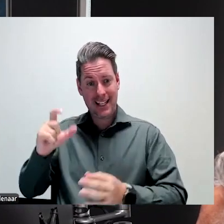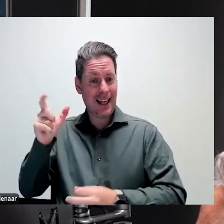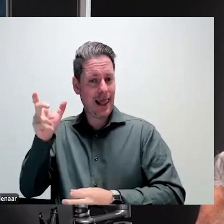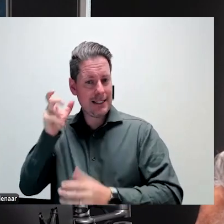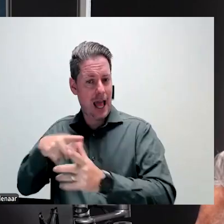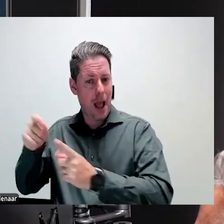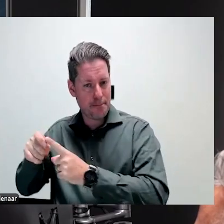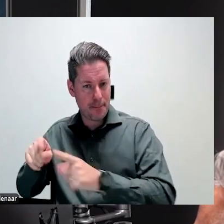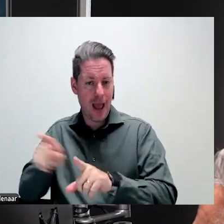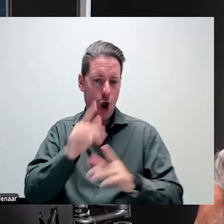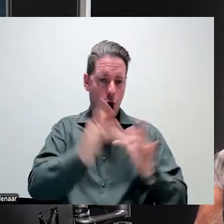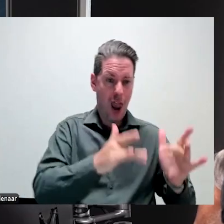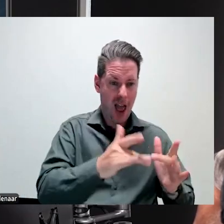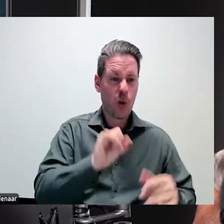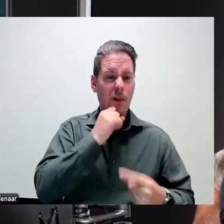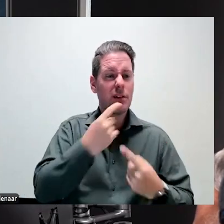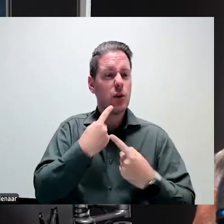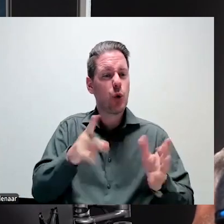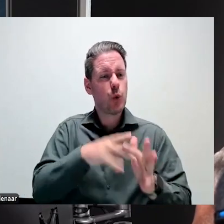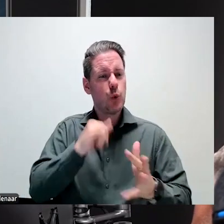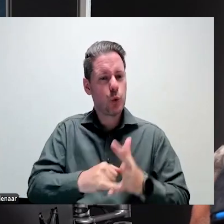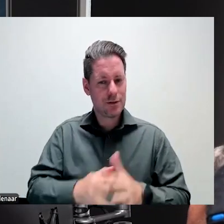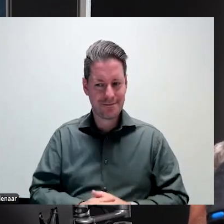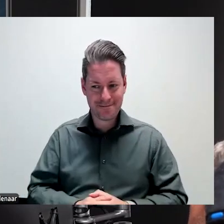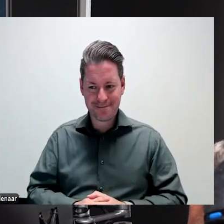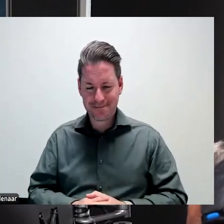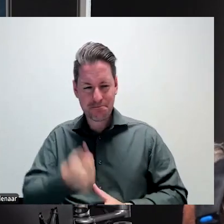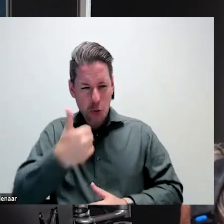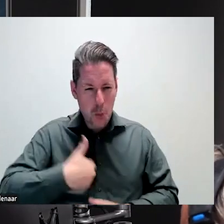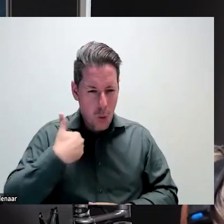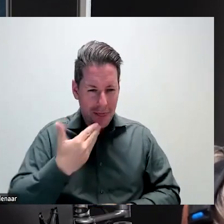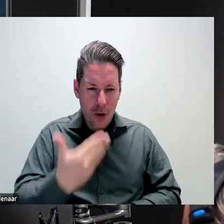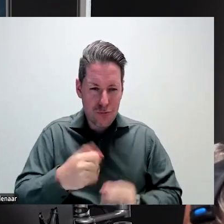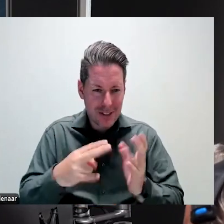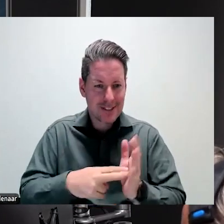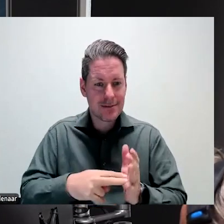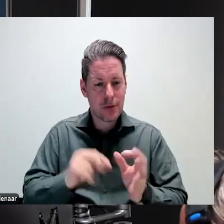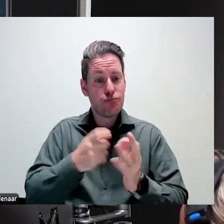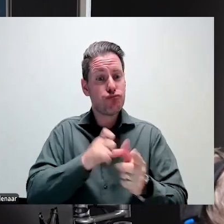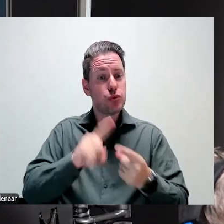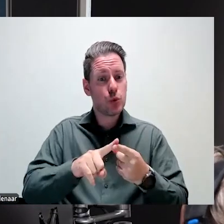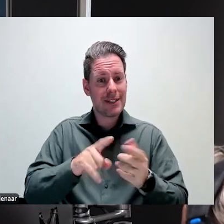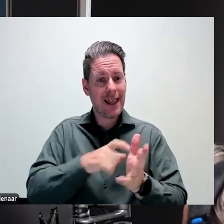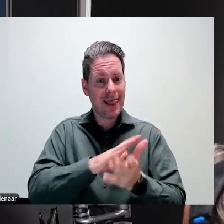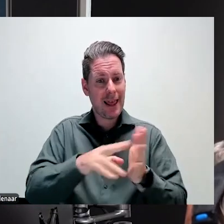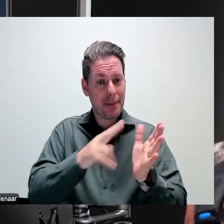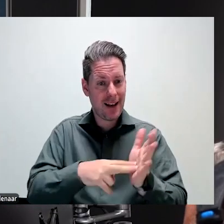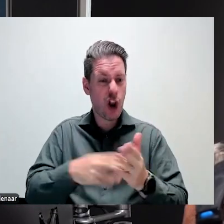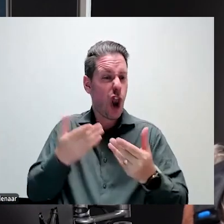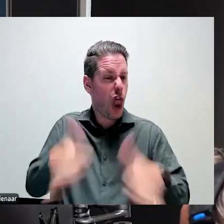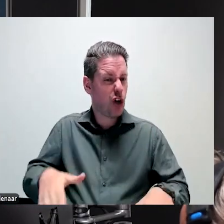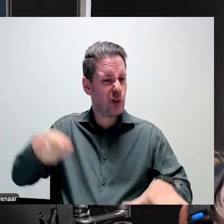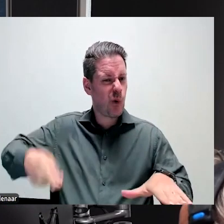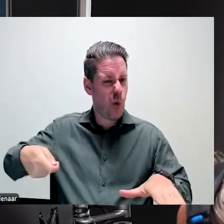headlines. Yeah, good morning. Thank you, Brendan. Bruce Lerman has lost his appeal against the federal court ruling that found on the balance